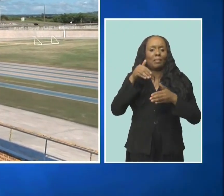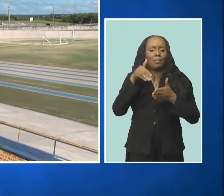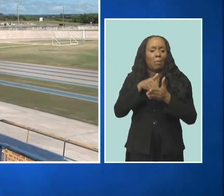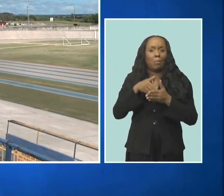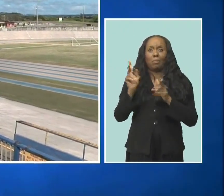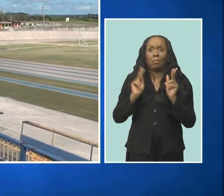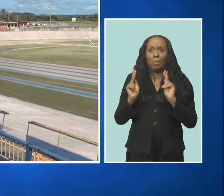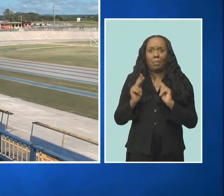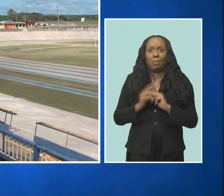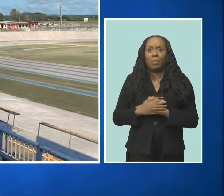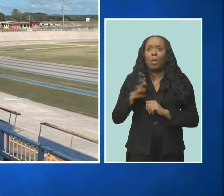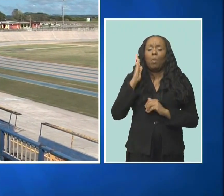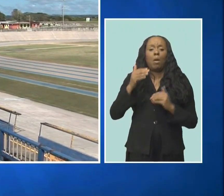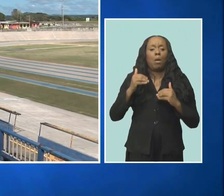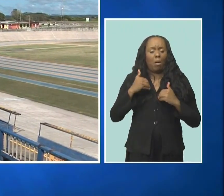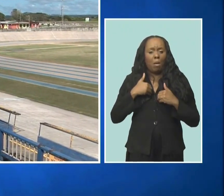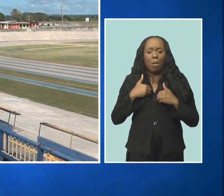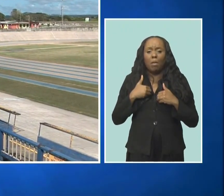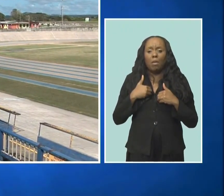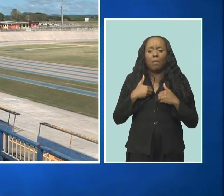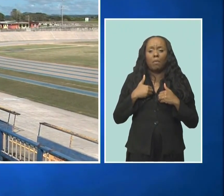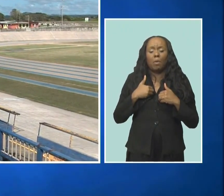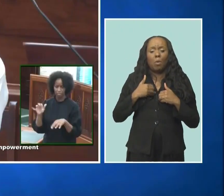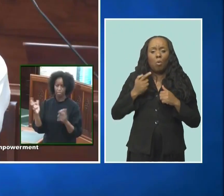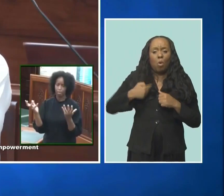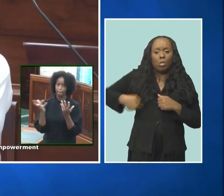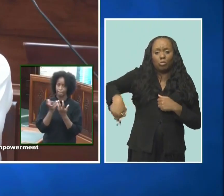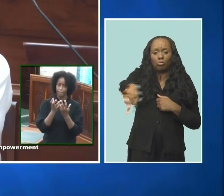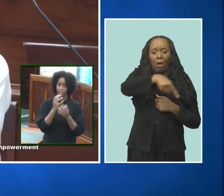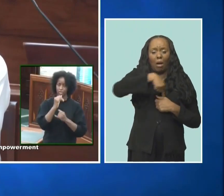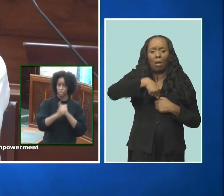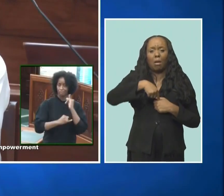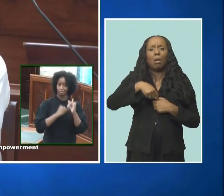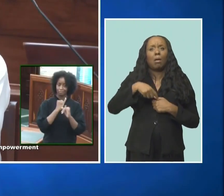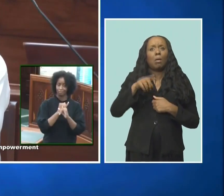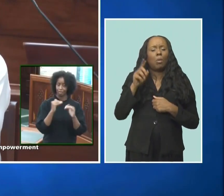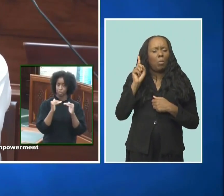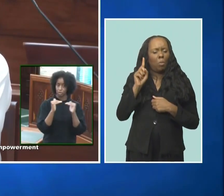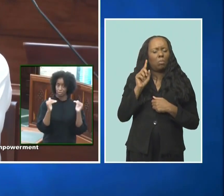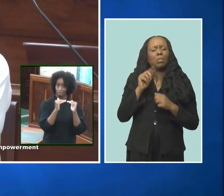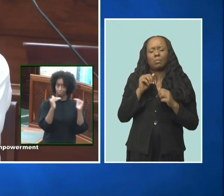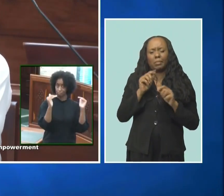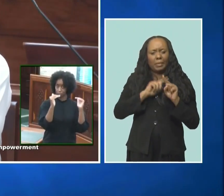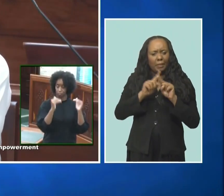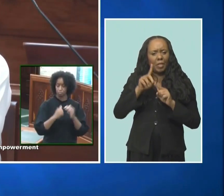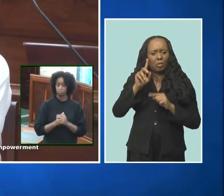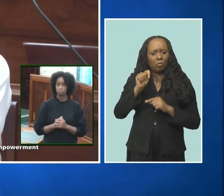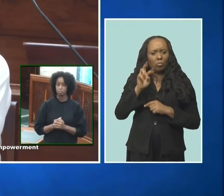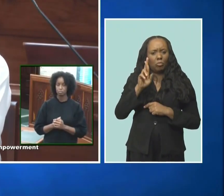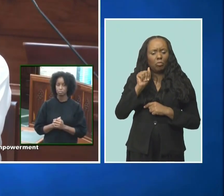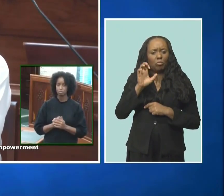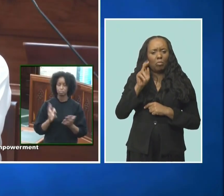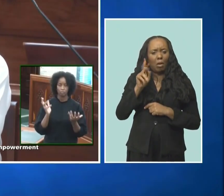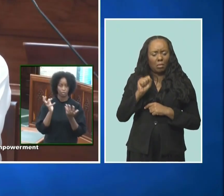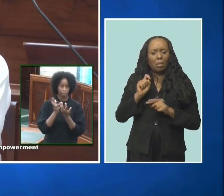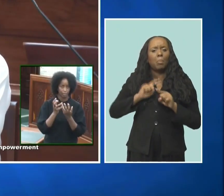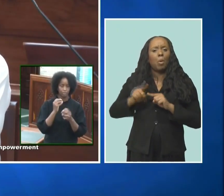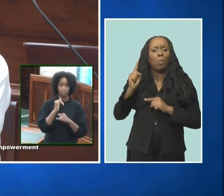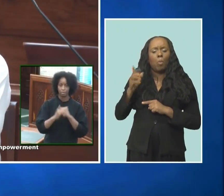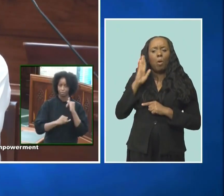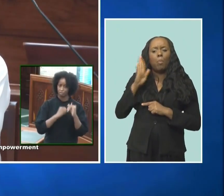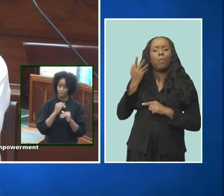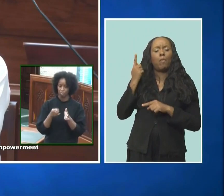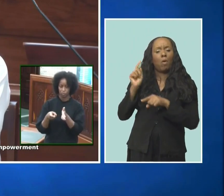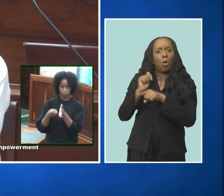warm-up track to international standards, and which is in keeping with the international requirement for